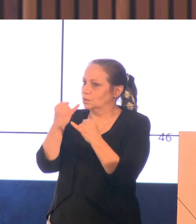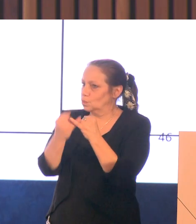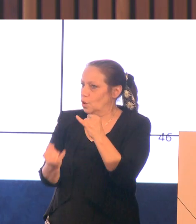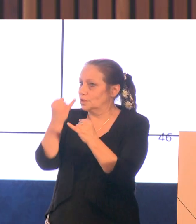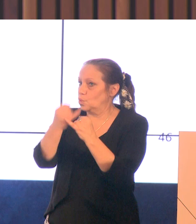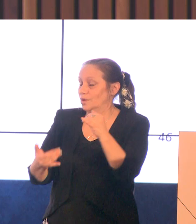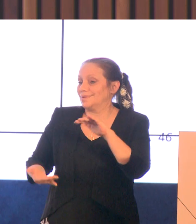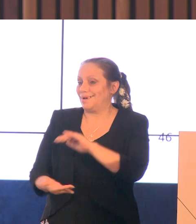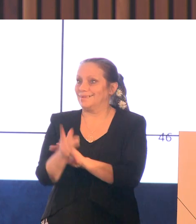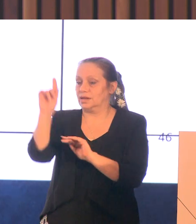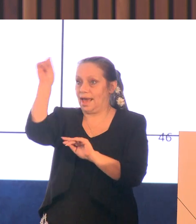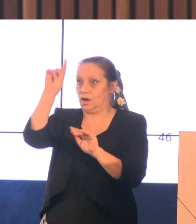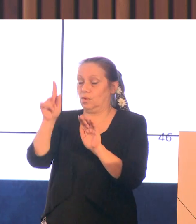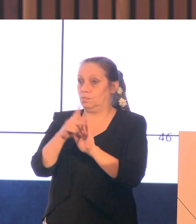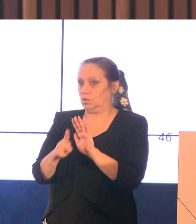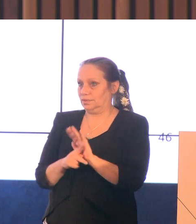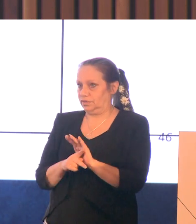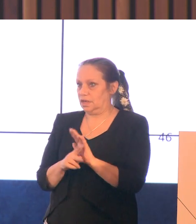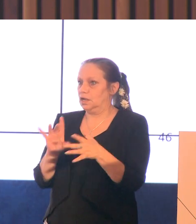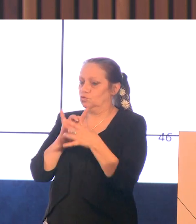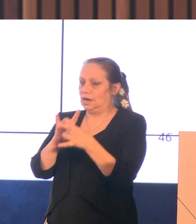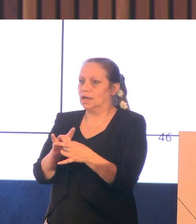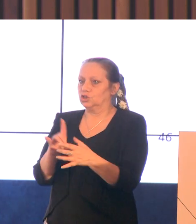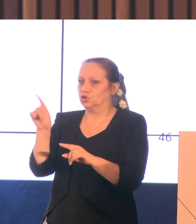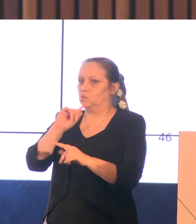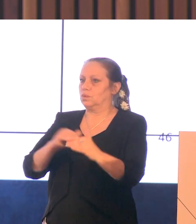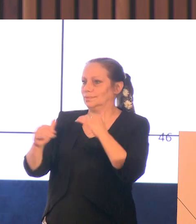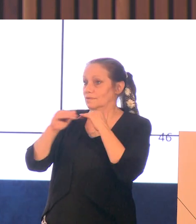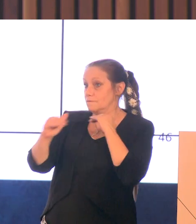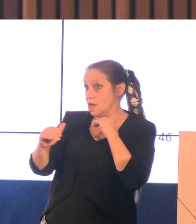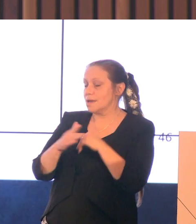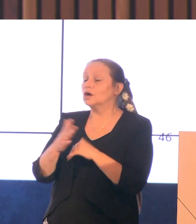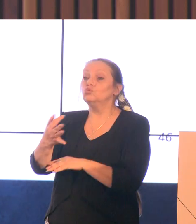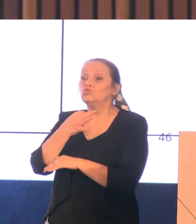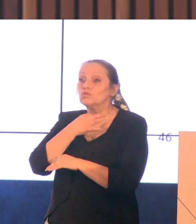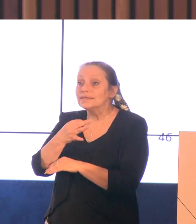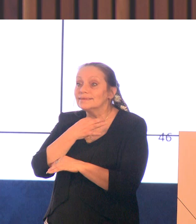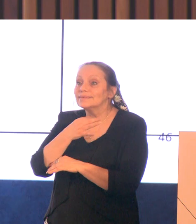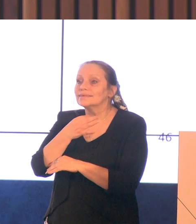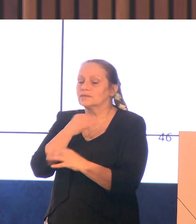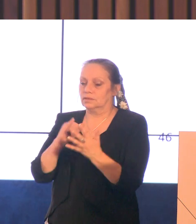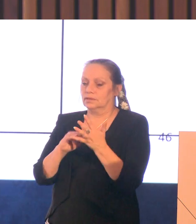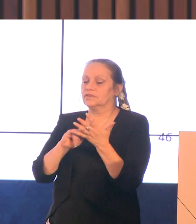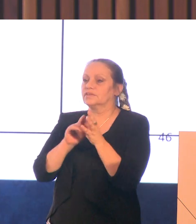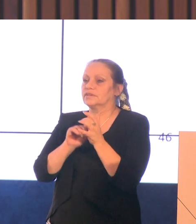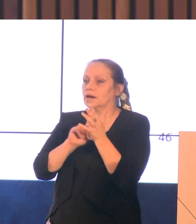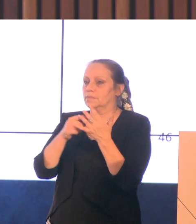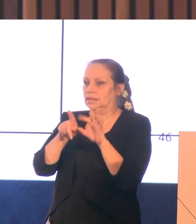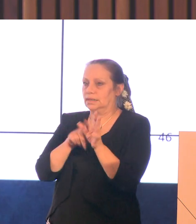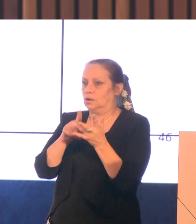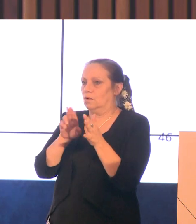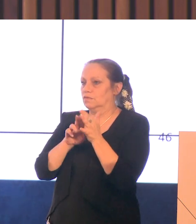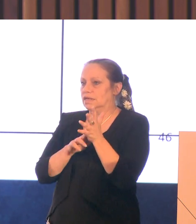current policy settings in terms of fairness, and it also risks the sustainability of the